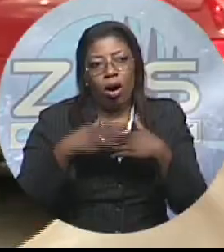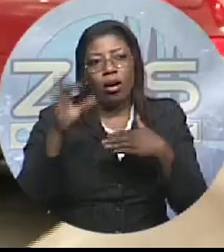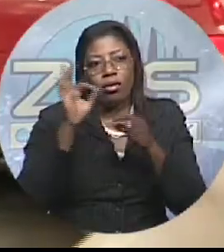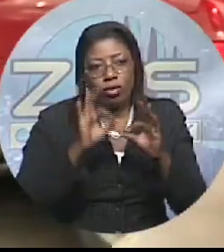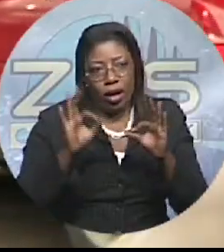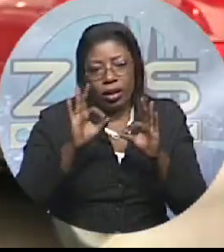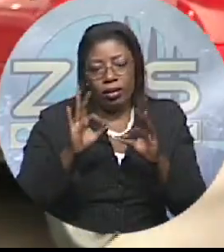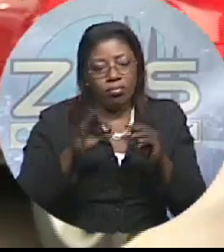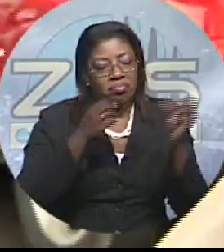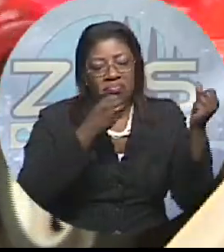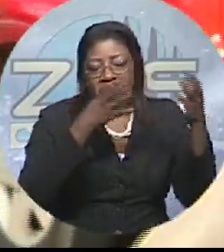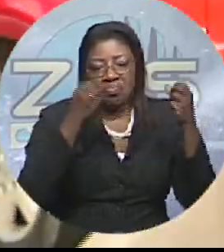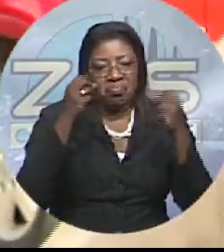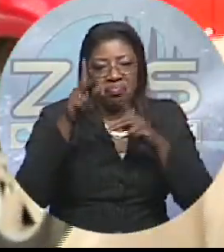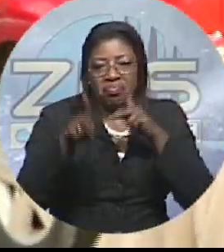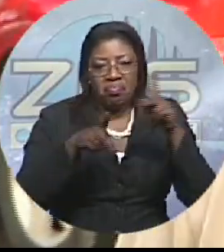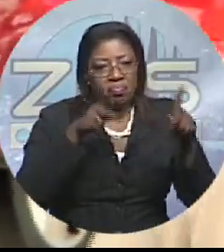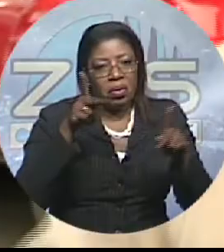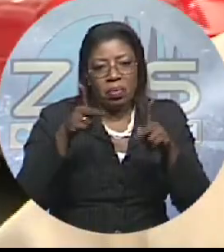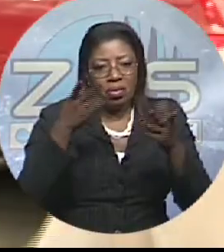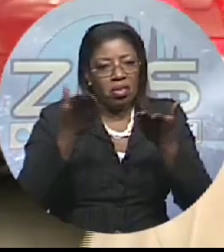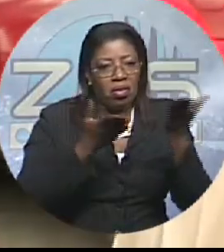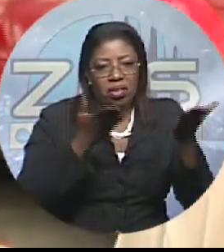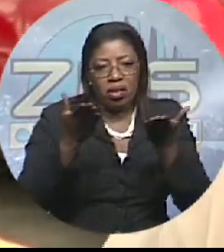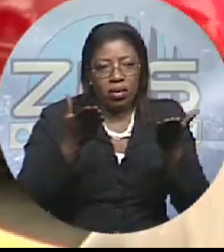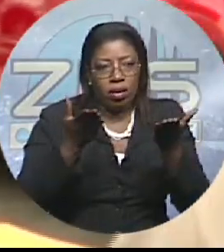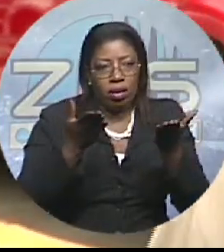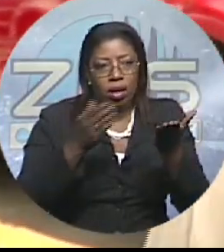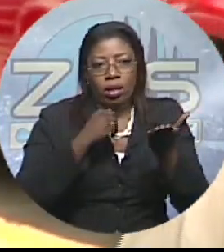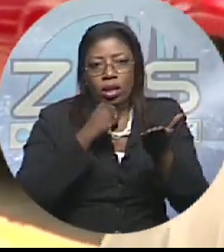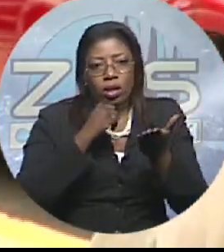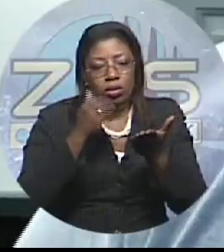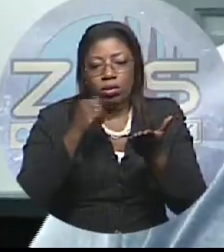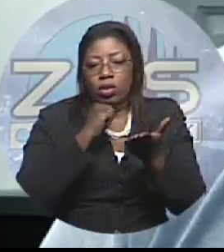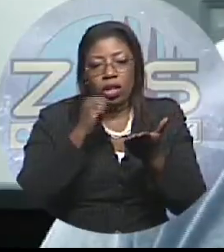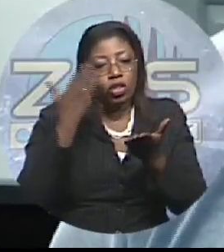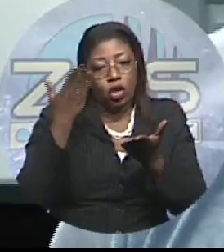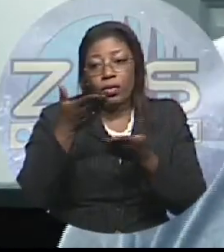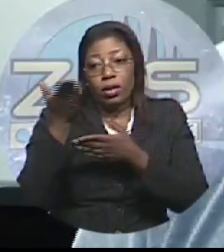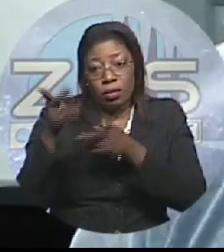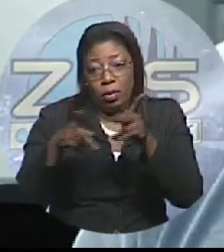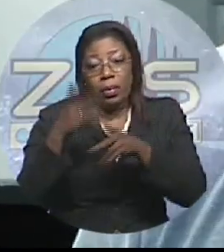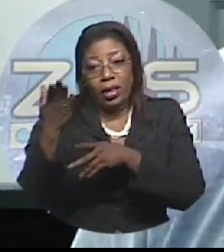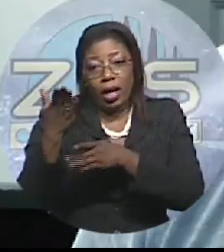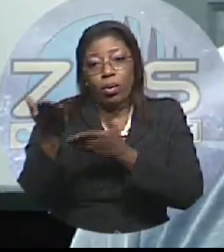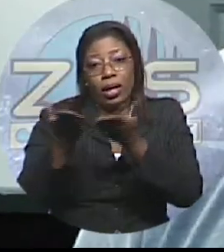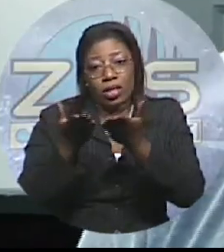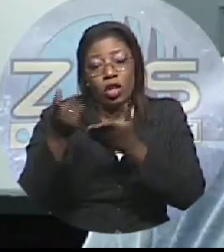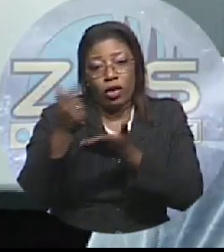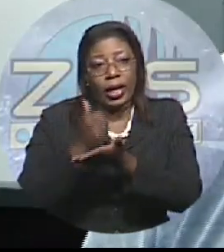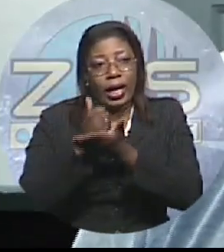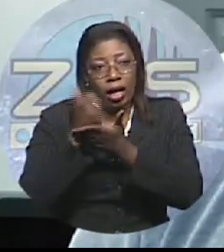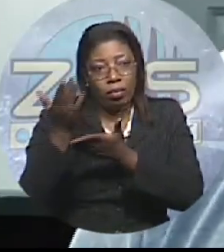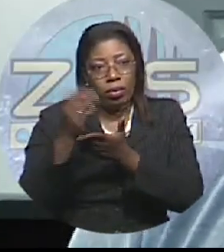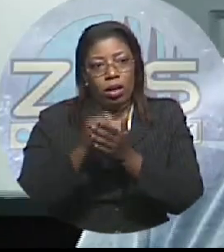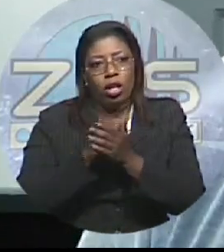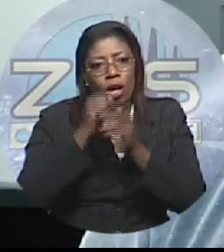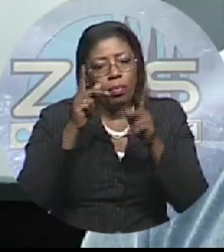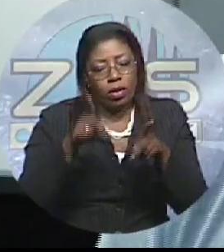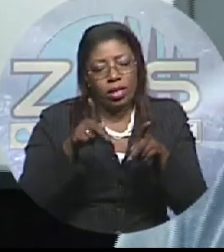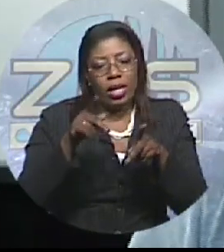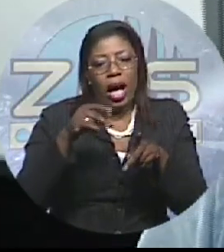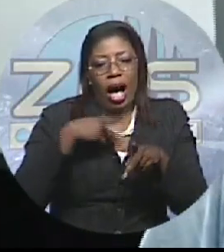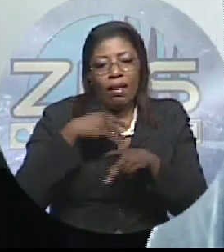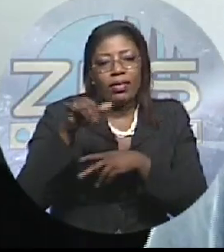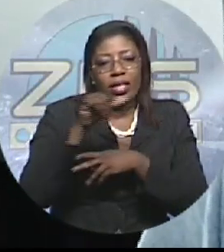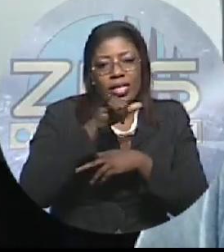Friday. Too many people to be serving. They don't look like they can even get served. But not everyone had the same view. Some